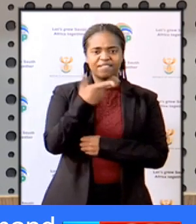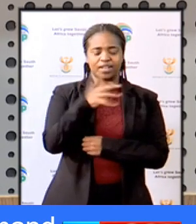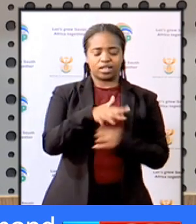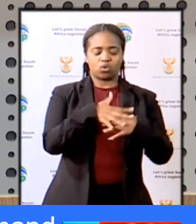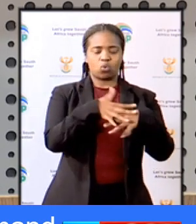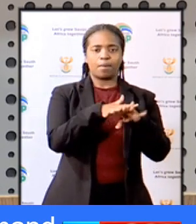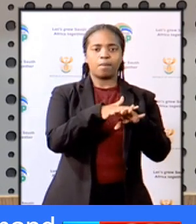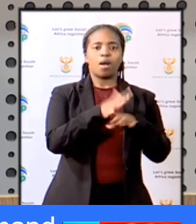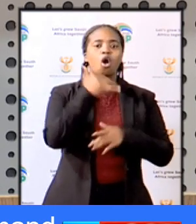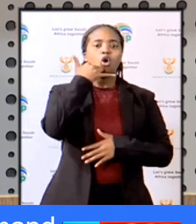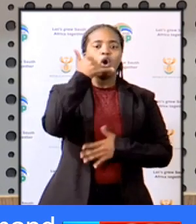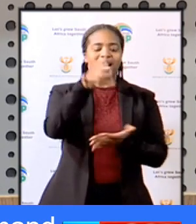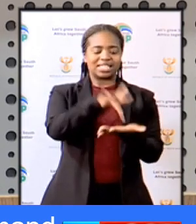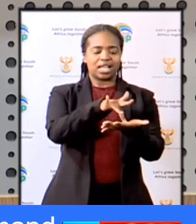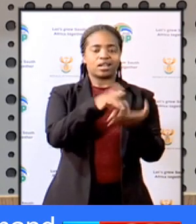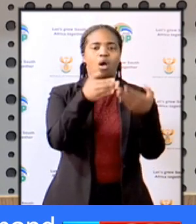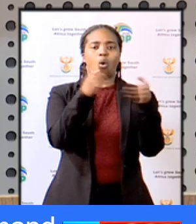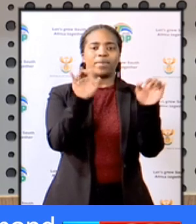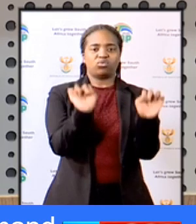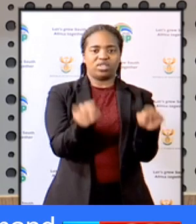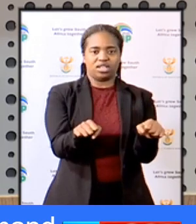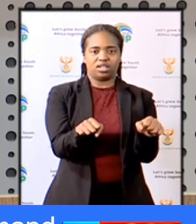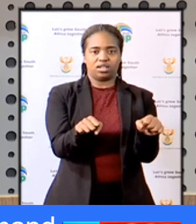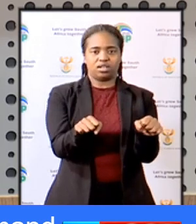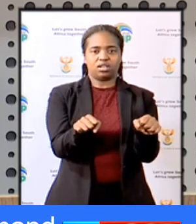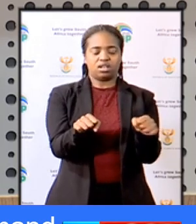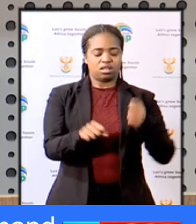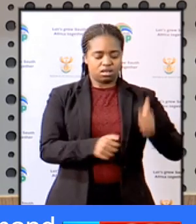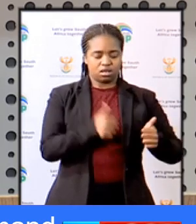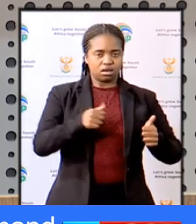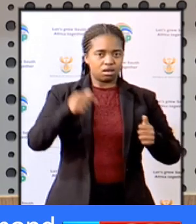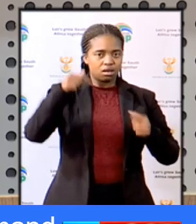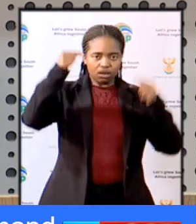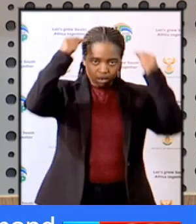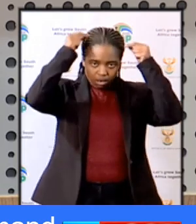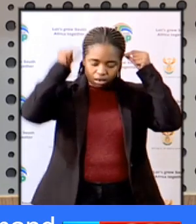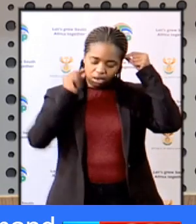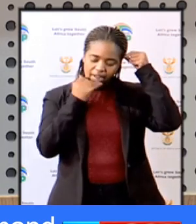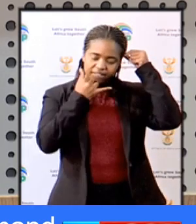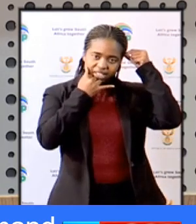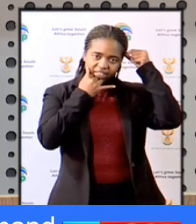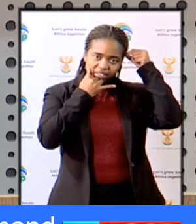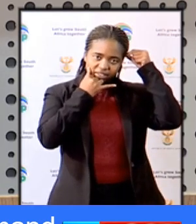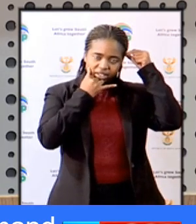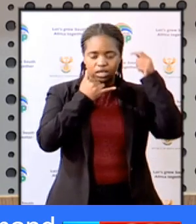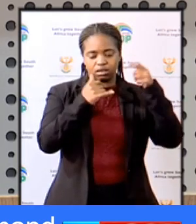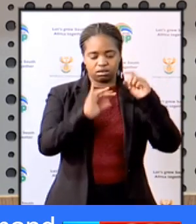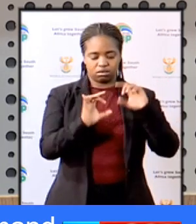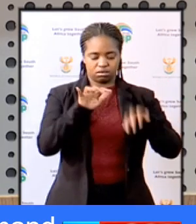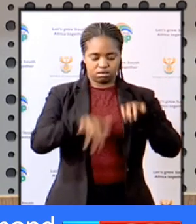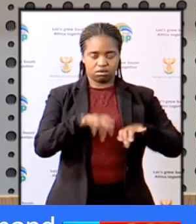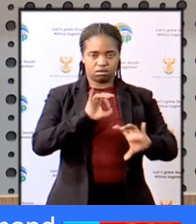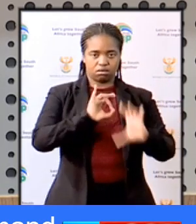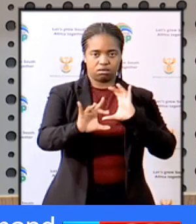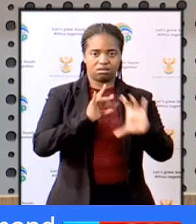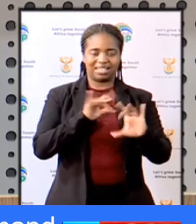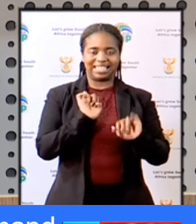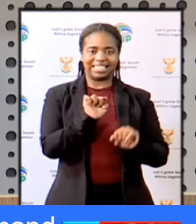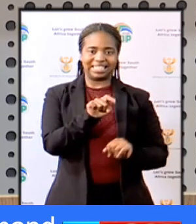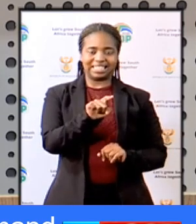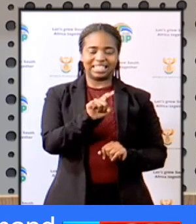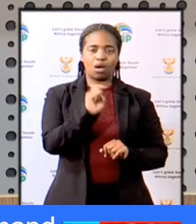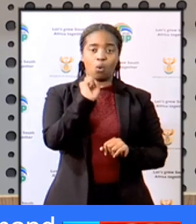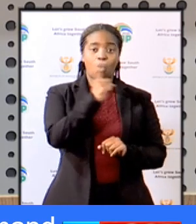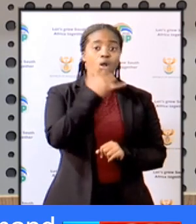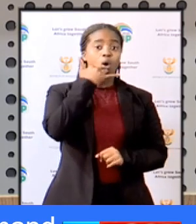call centers, and it provided a set of directions and measures that every